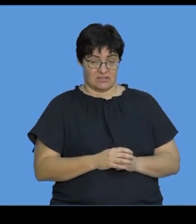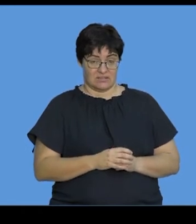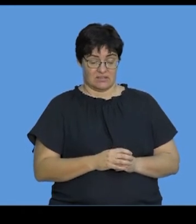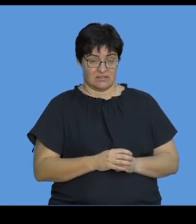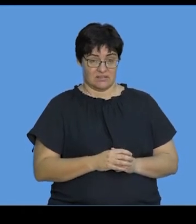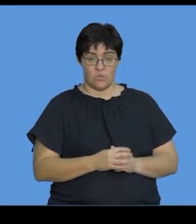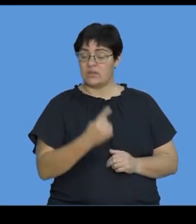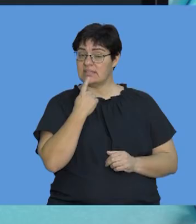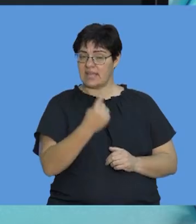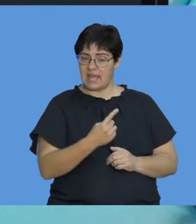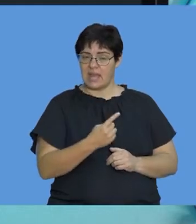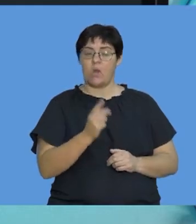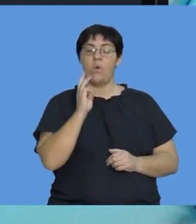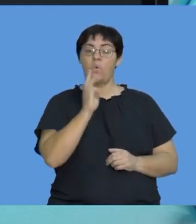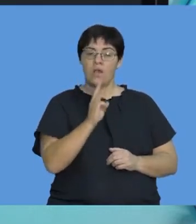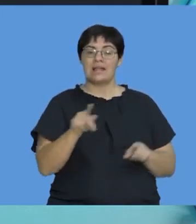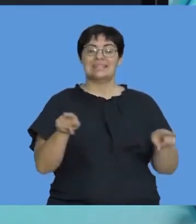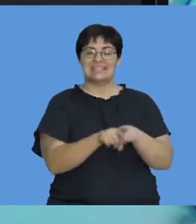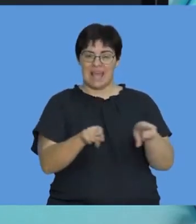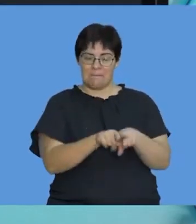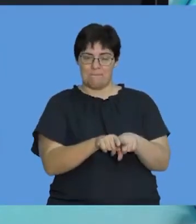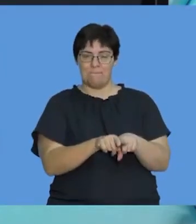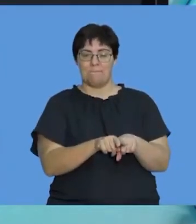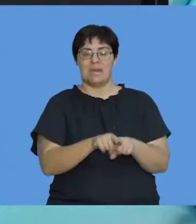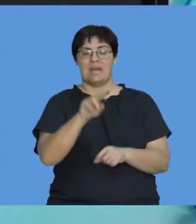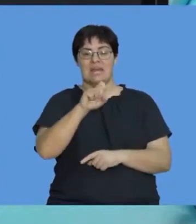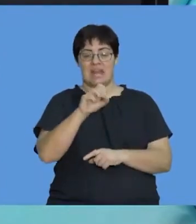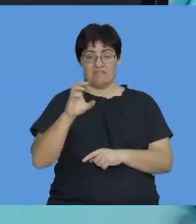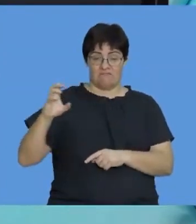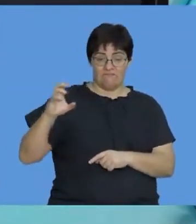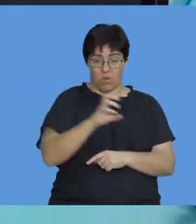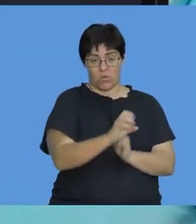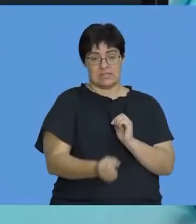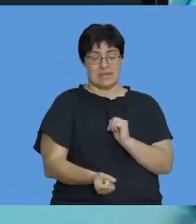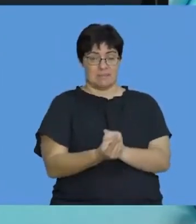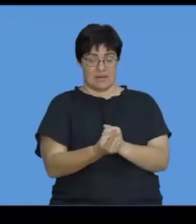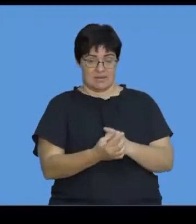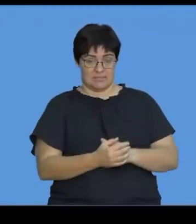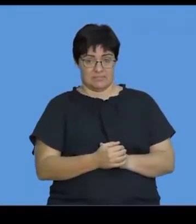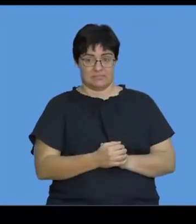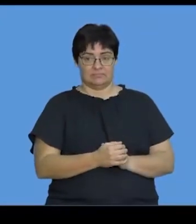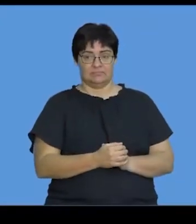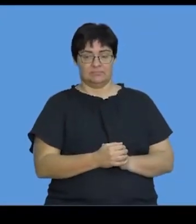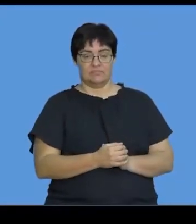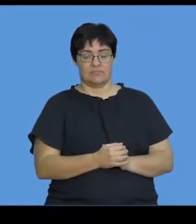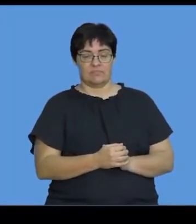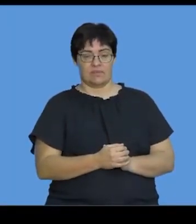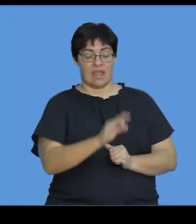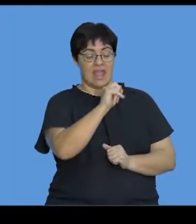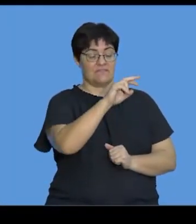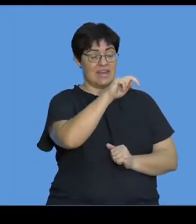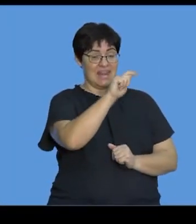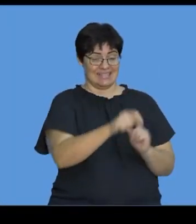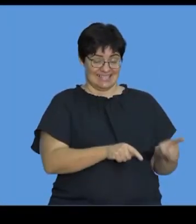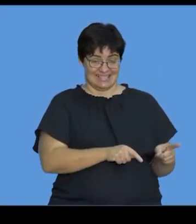We've just said that it's going to experience the same net force. So, F